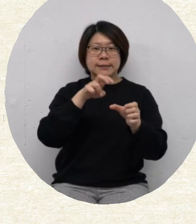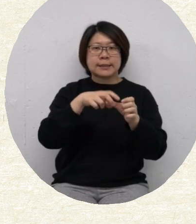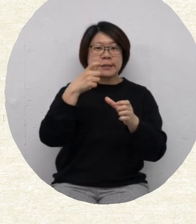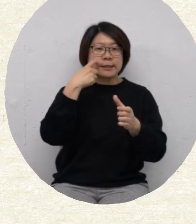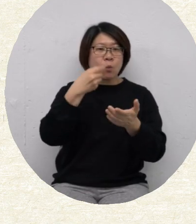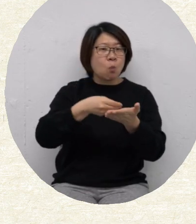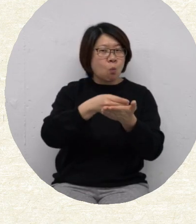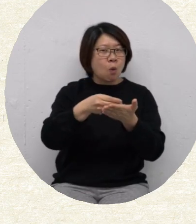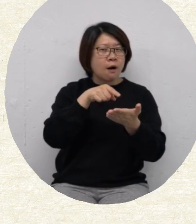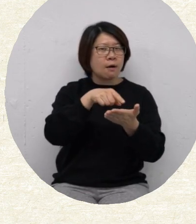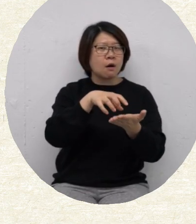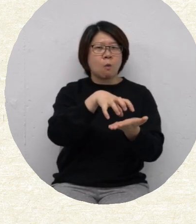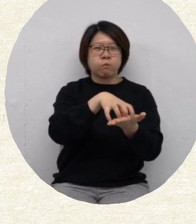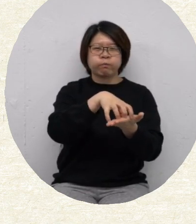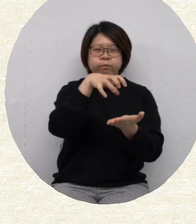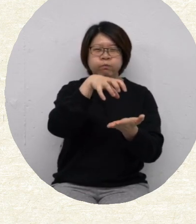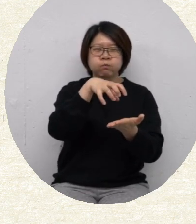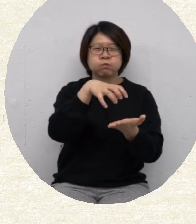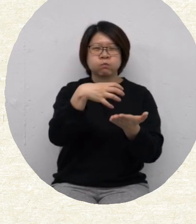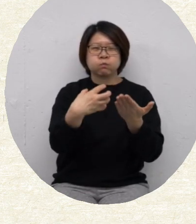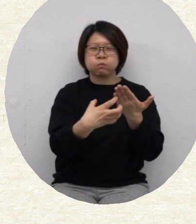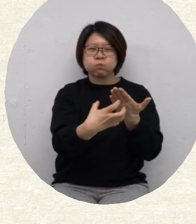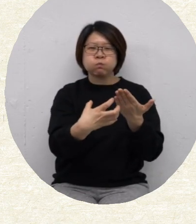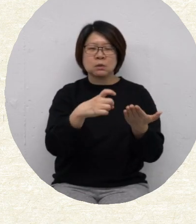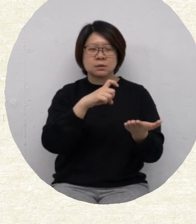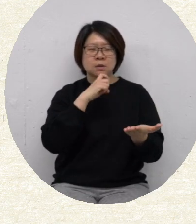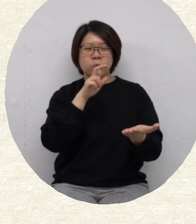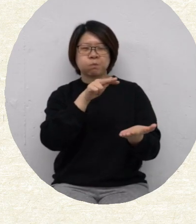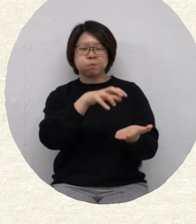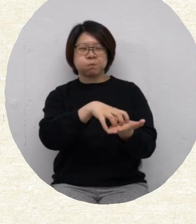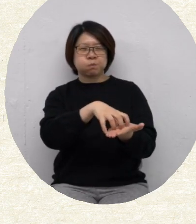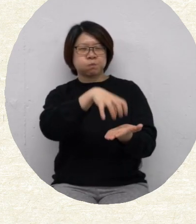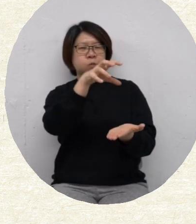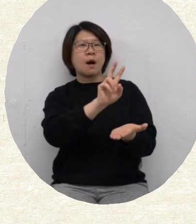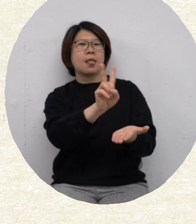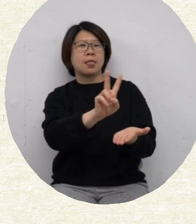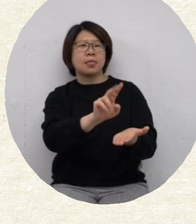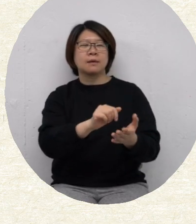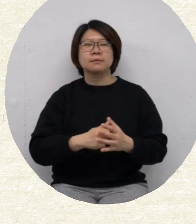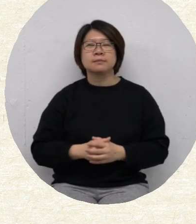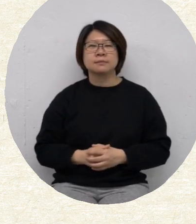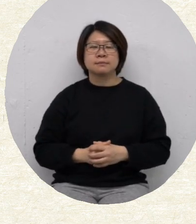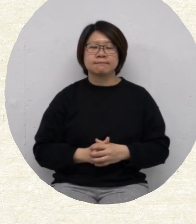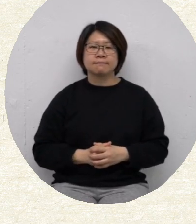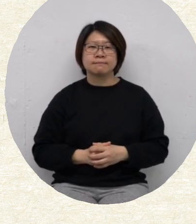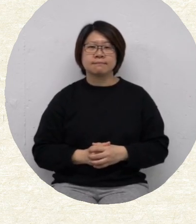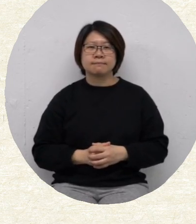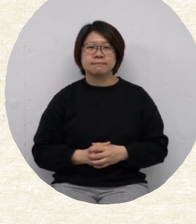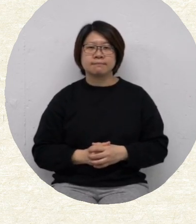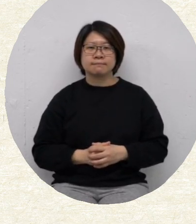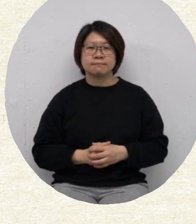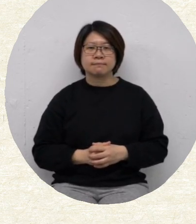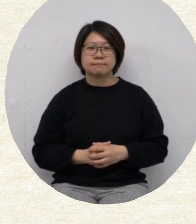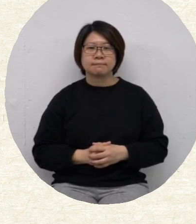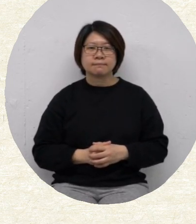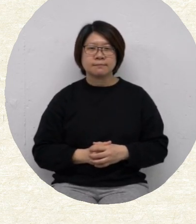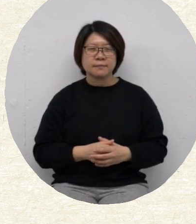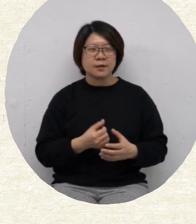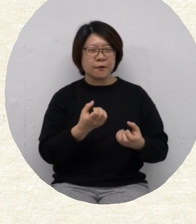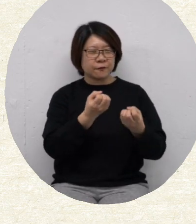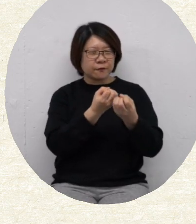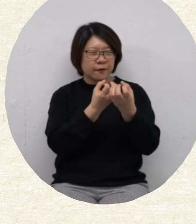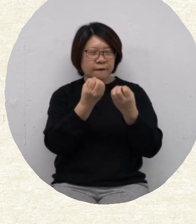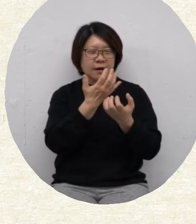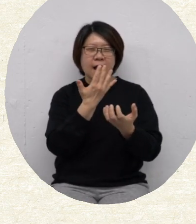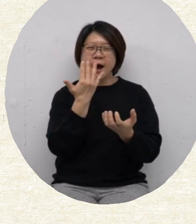books. Here, the sense of space is quite different from the Western way of depicting objects in space, which